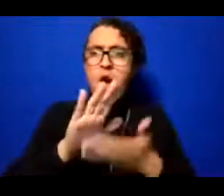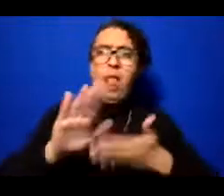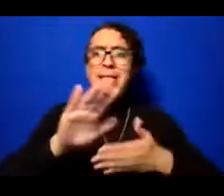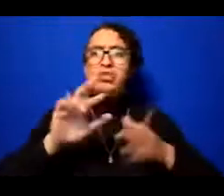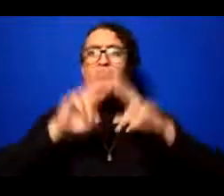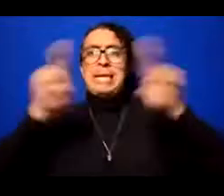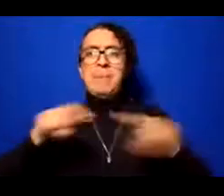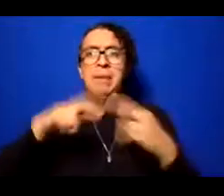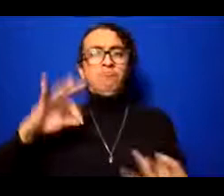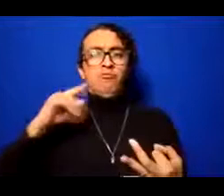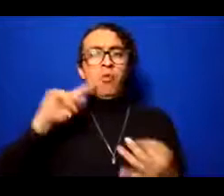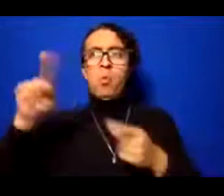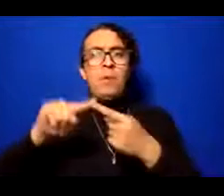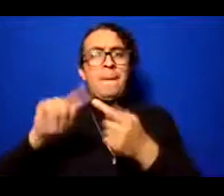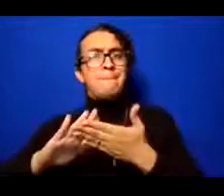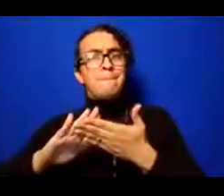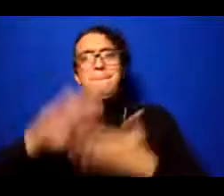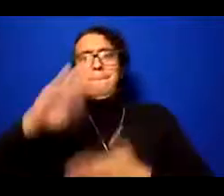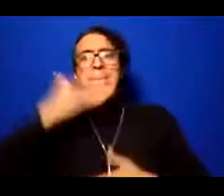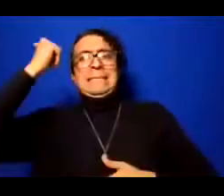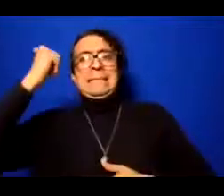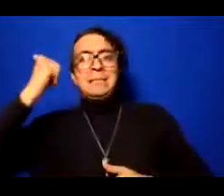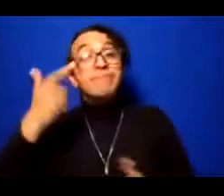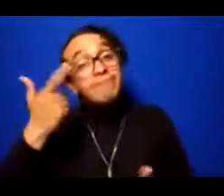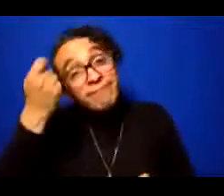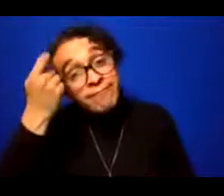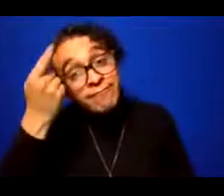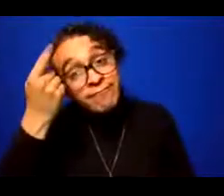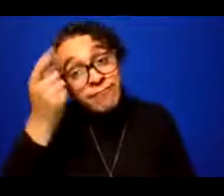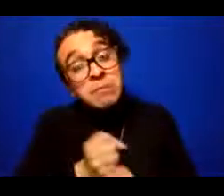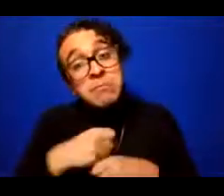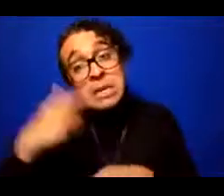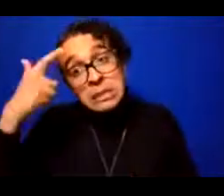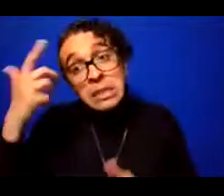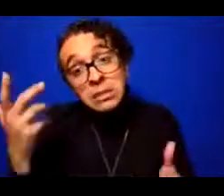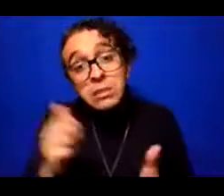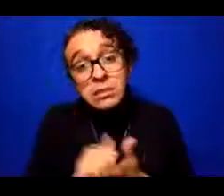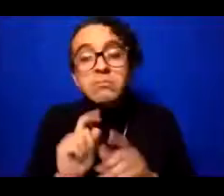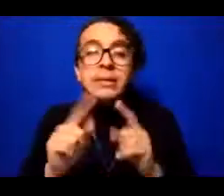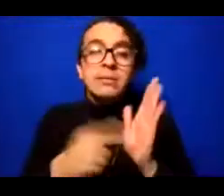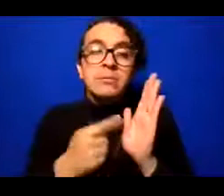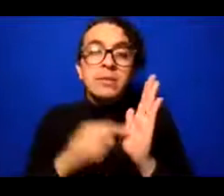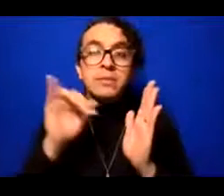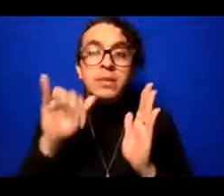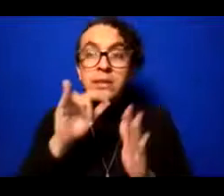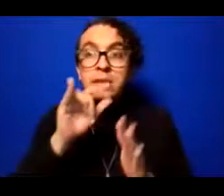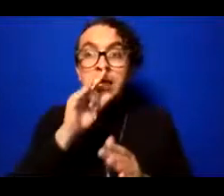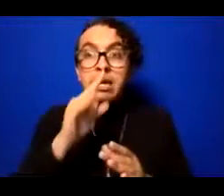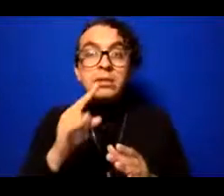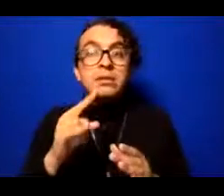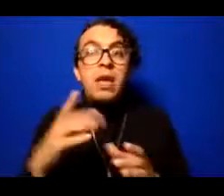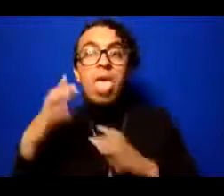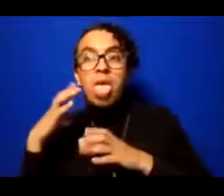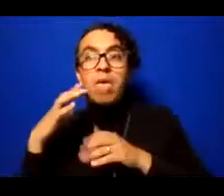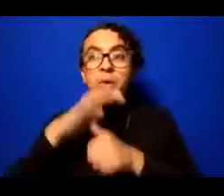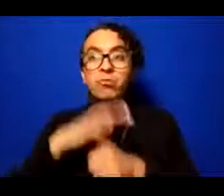so they can get into the best school, which makes a lot of sense. I completely understand that. But sometimes these kids put so much pressure on themselves, and